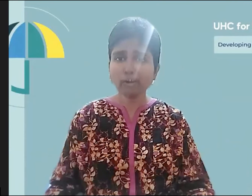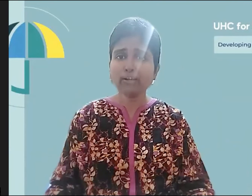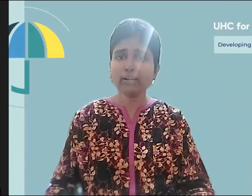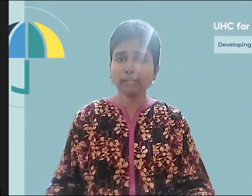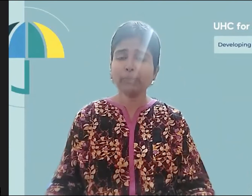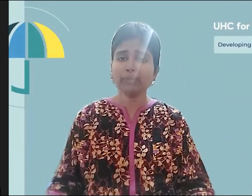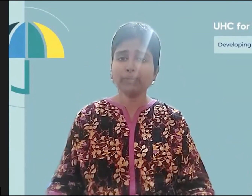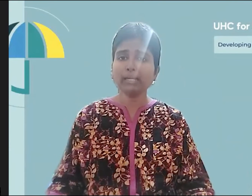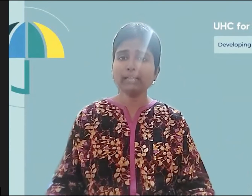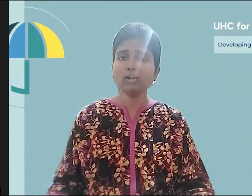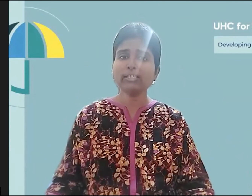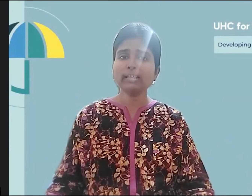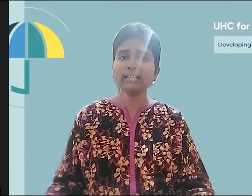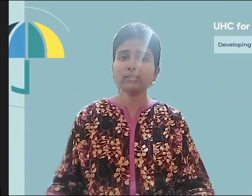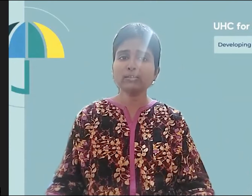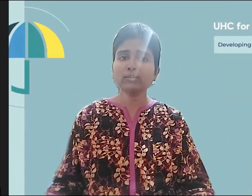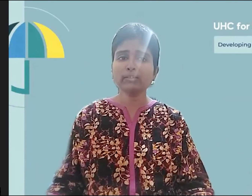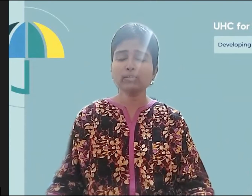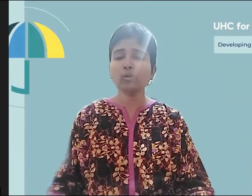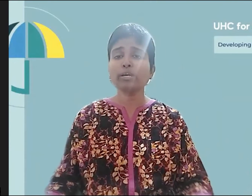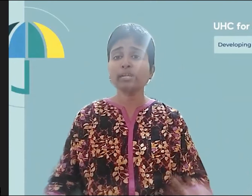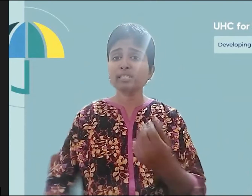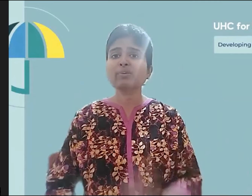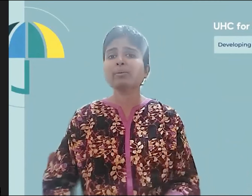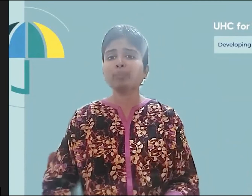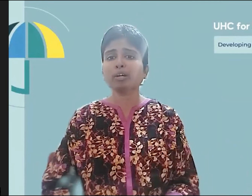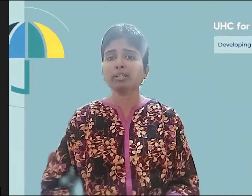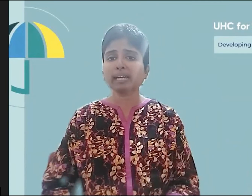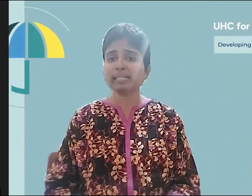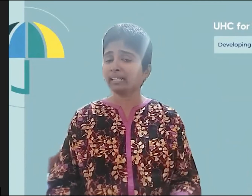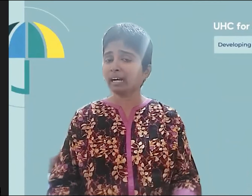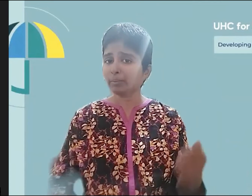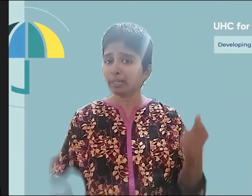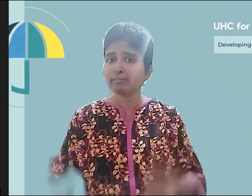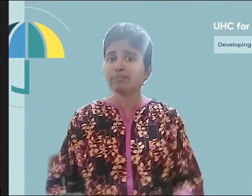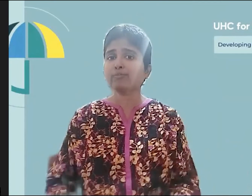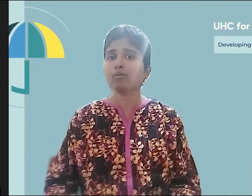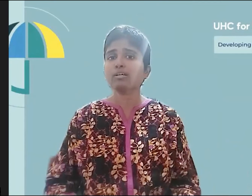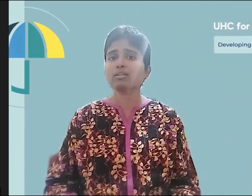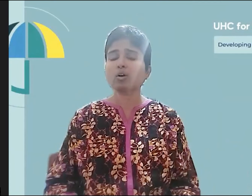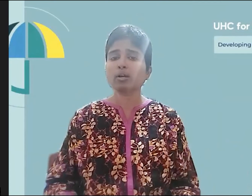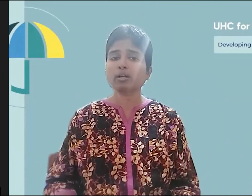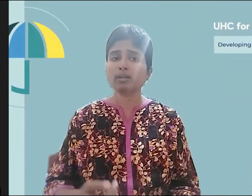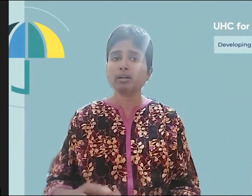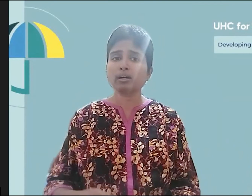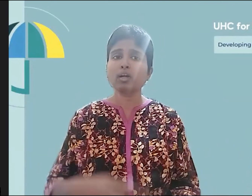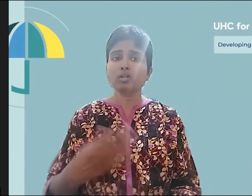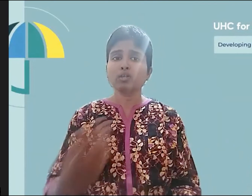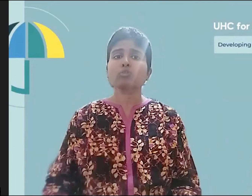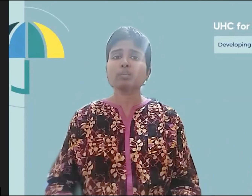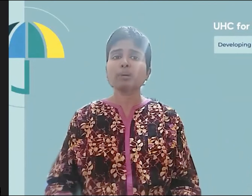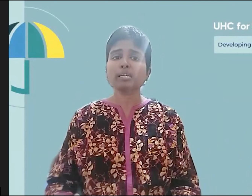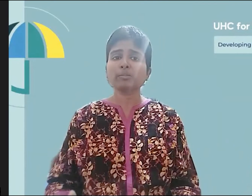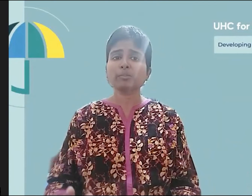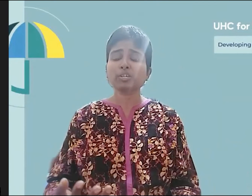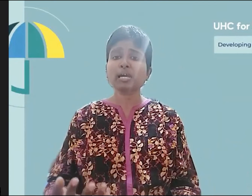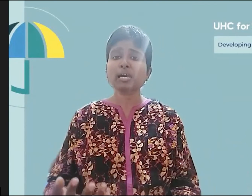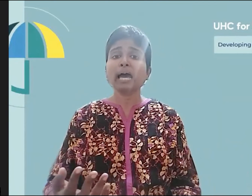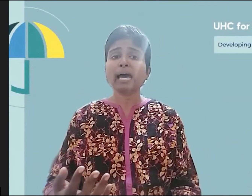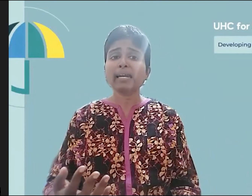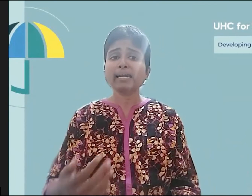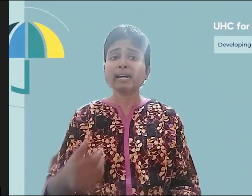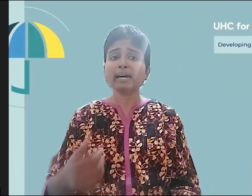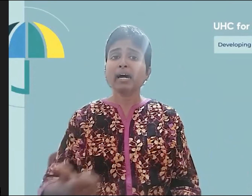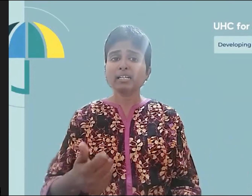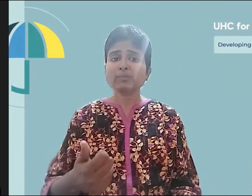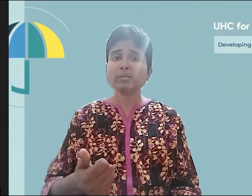available for people on the grassroots level. So it is very important that the government gives focus on social participation.